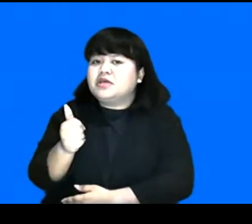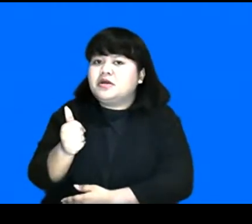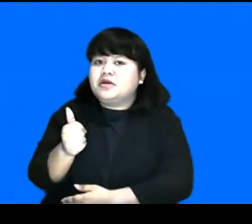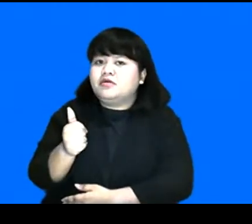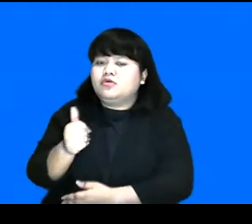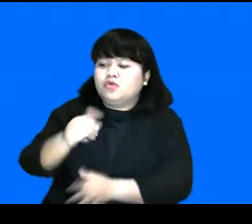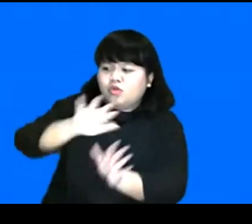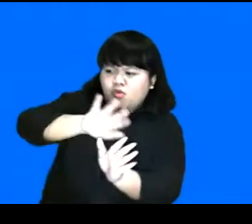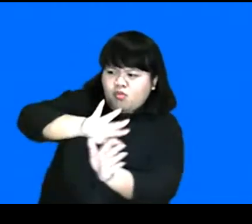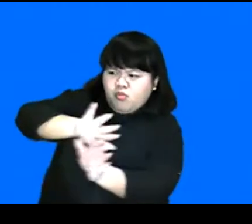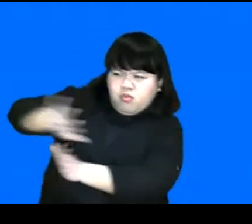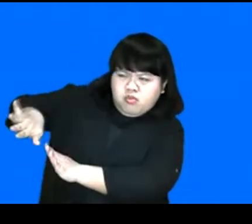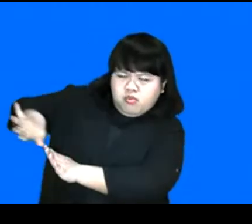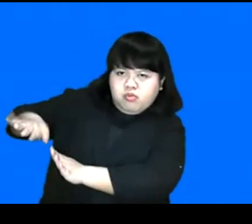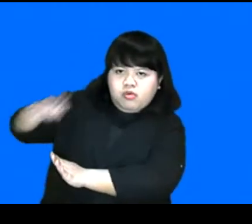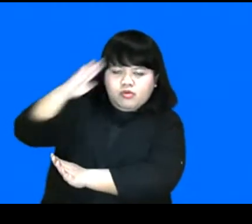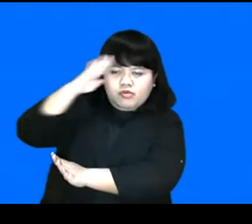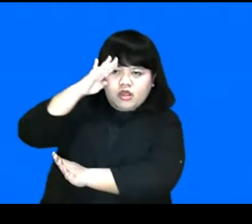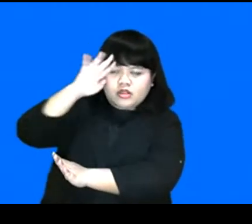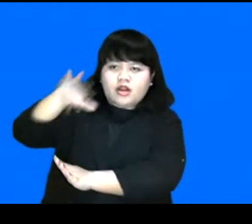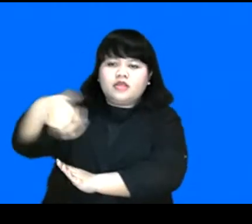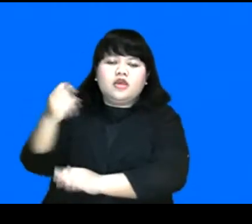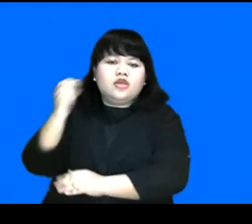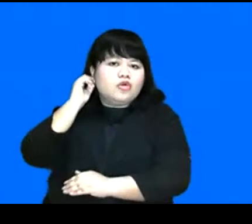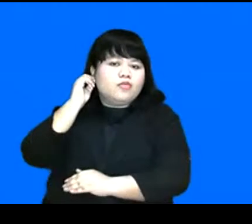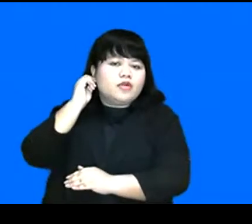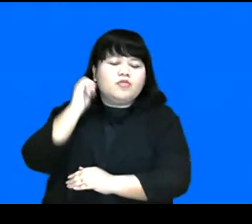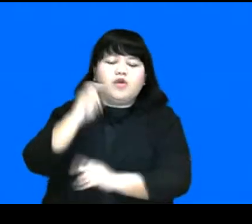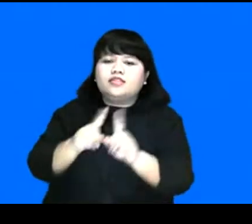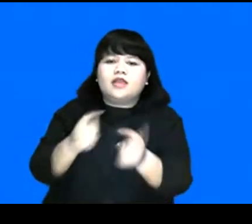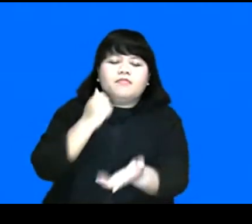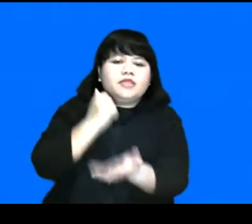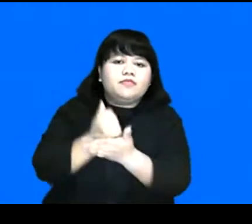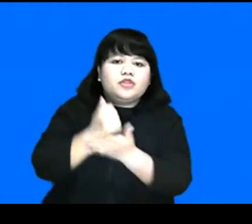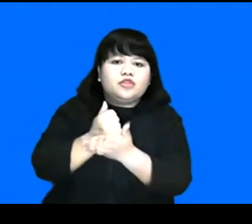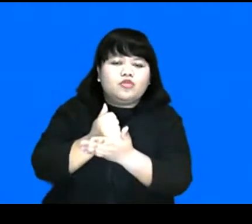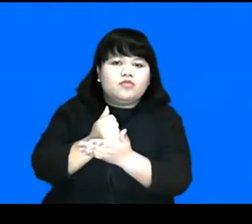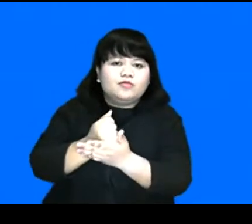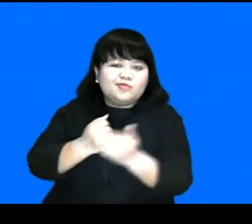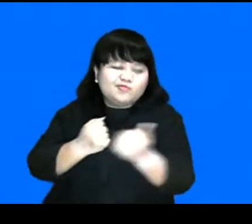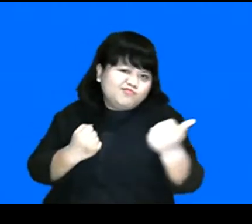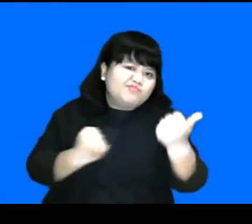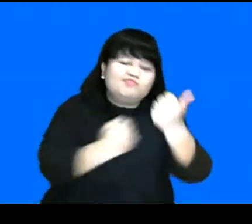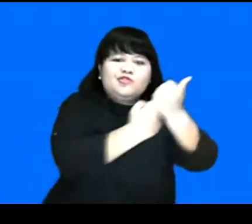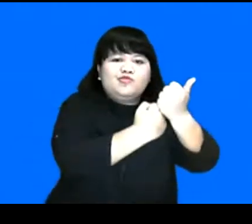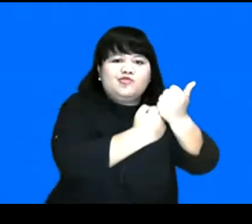stands for the women, for us women. Is there any country?